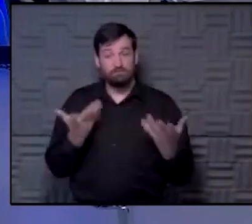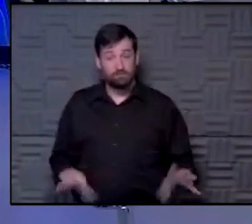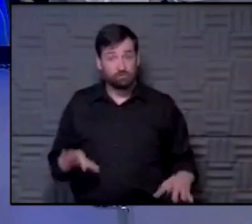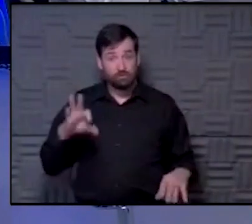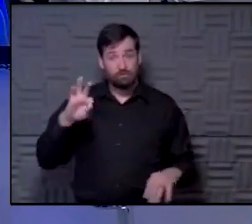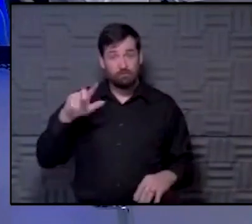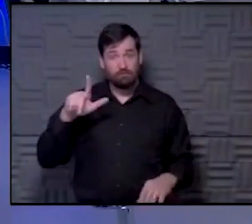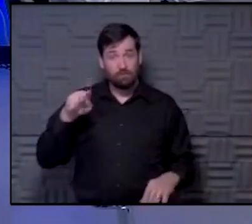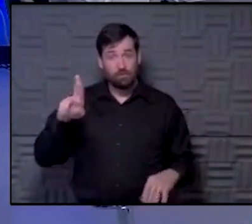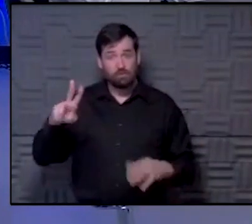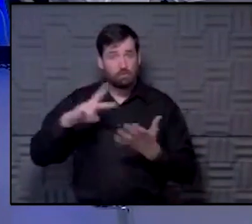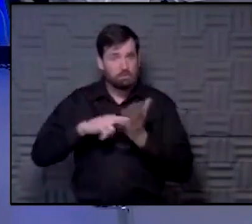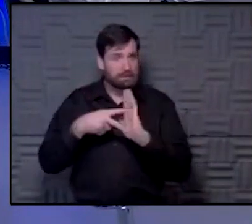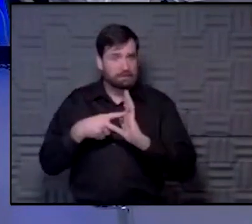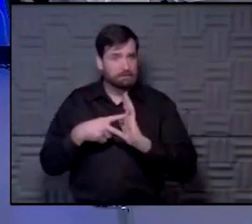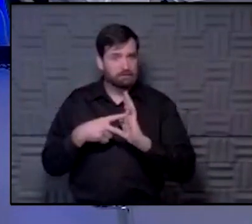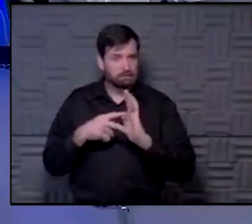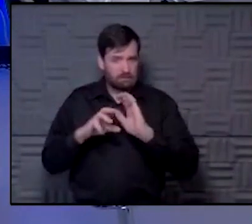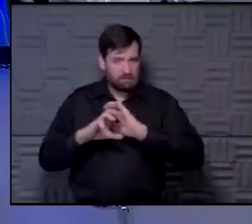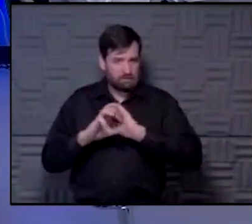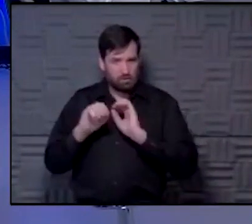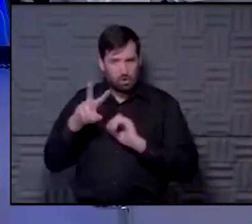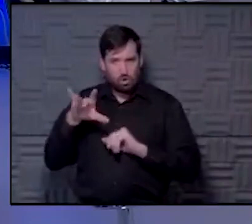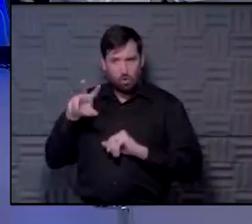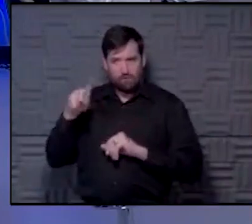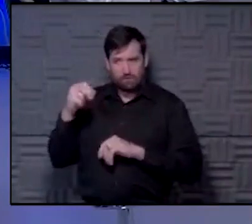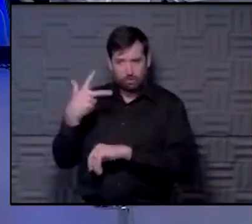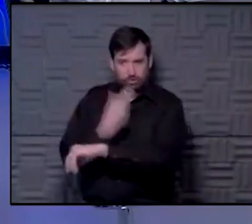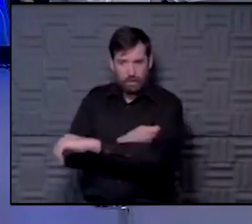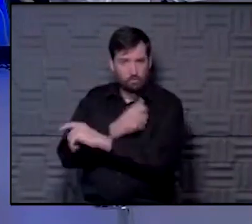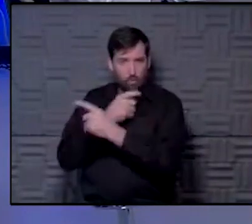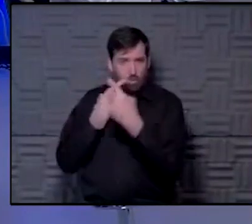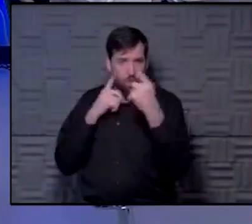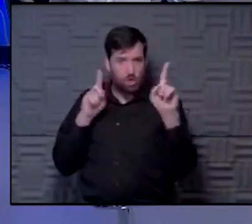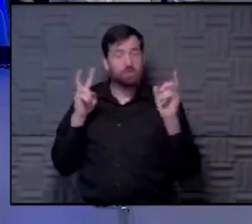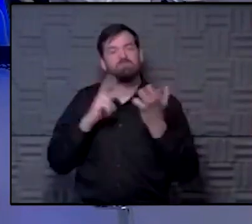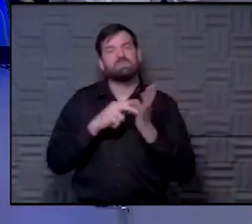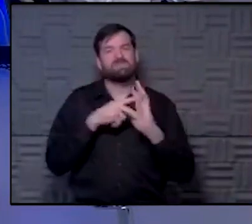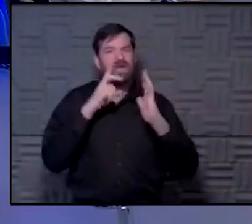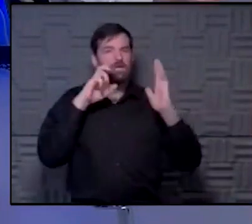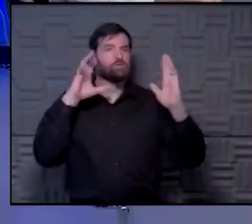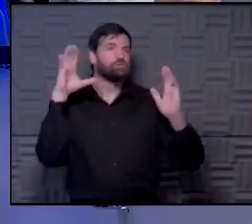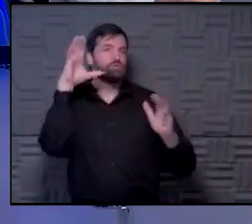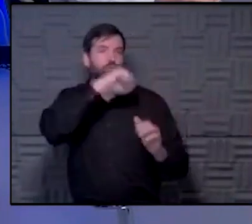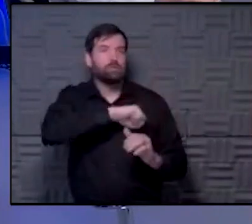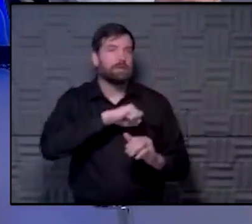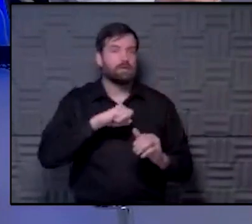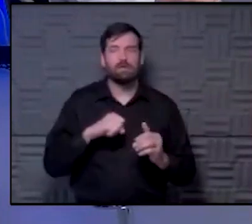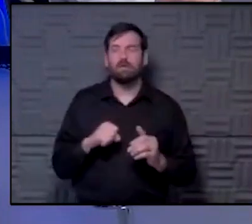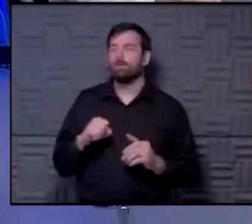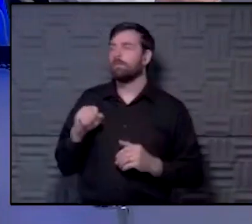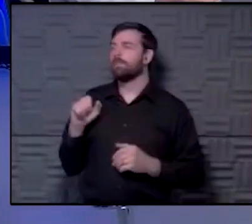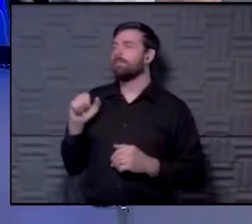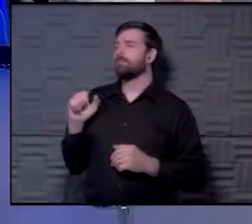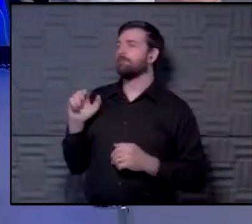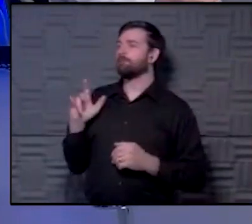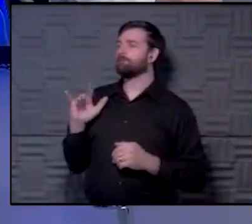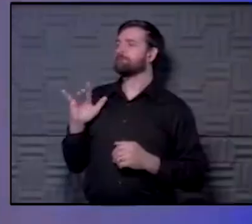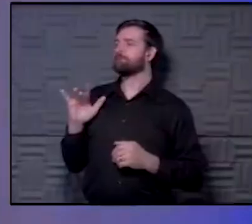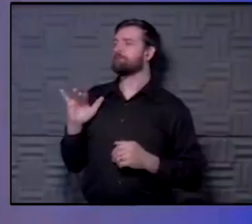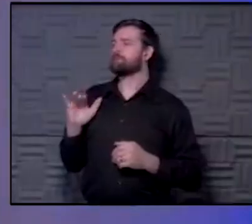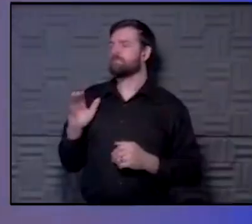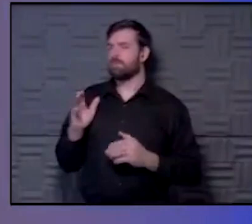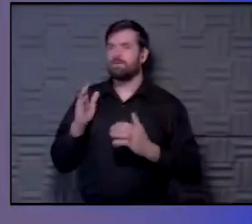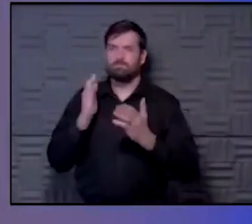mean my COVID shot won't work? She's perceiving that her flu shot also did not work. So there's